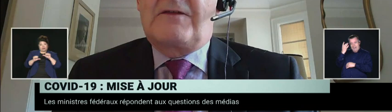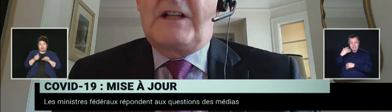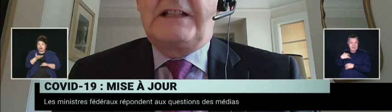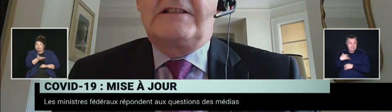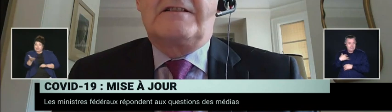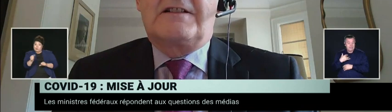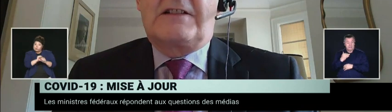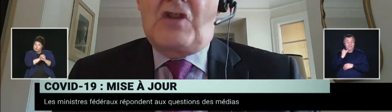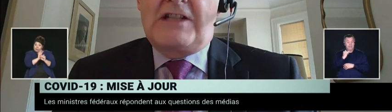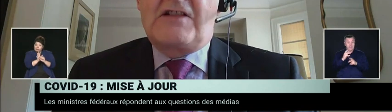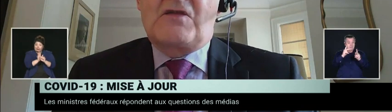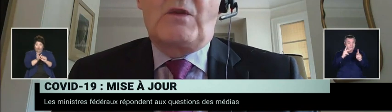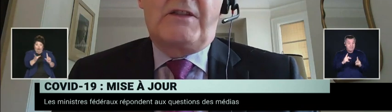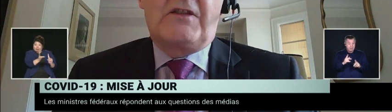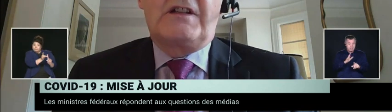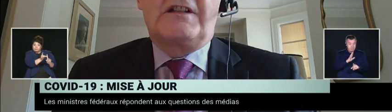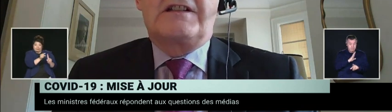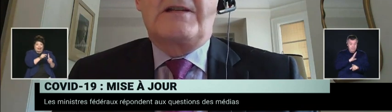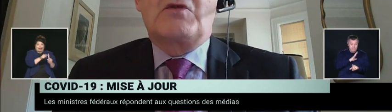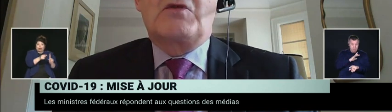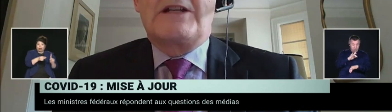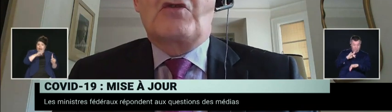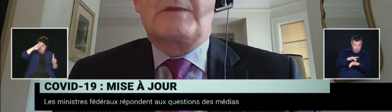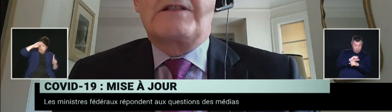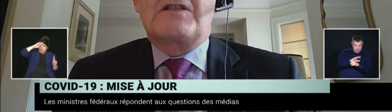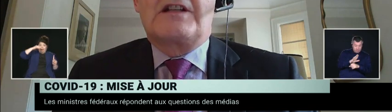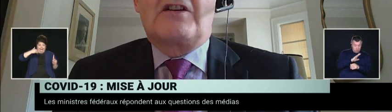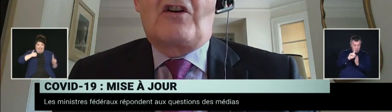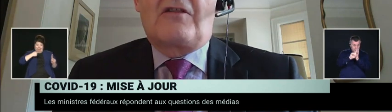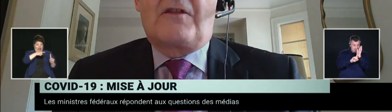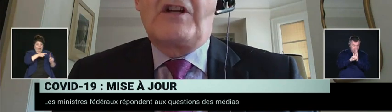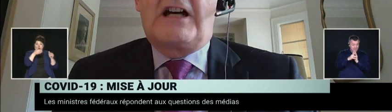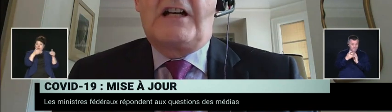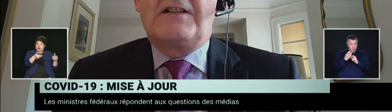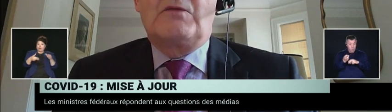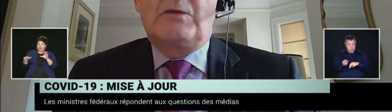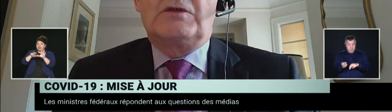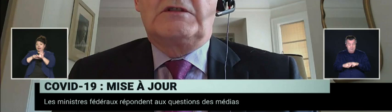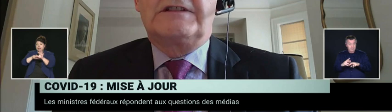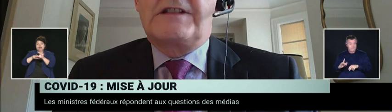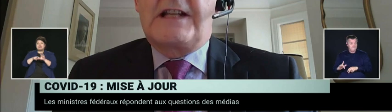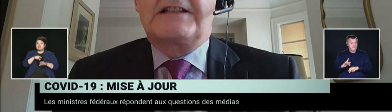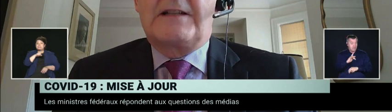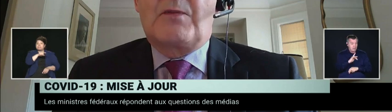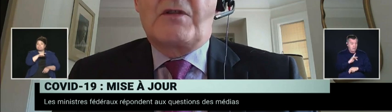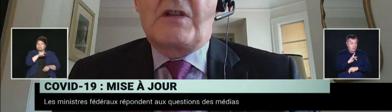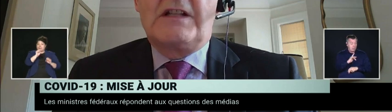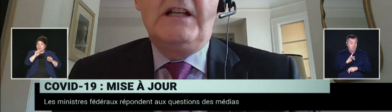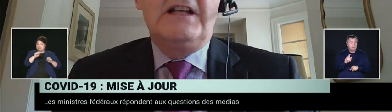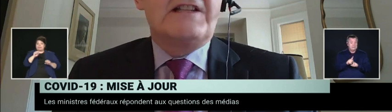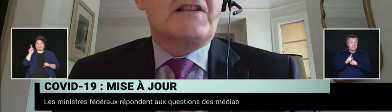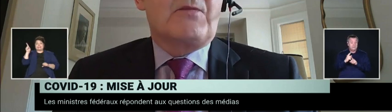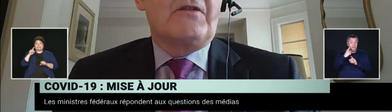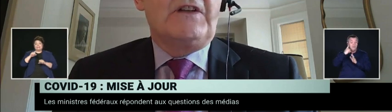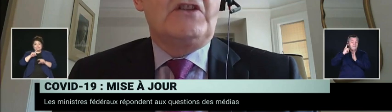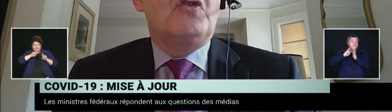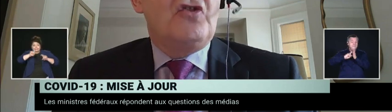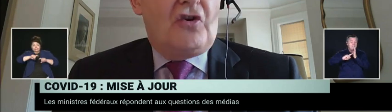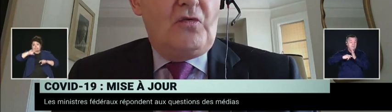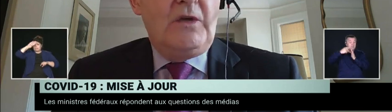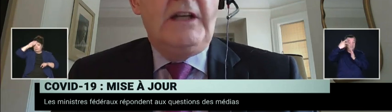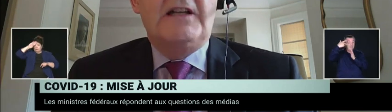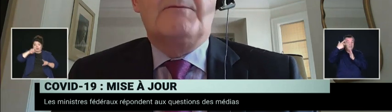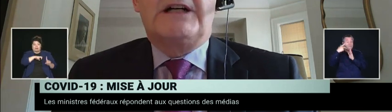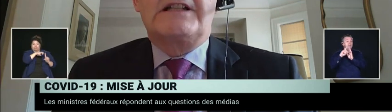to take a flight, the chances with temperature measurements are very high that we will detect that person. Is it perfect?